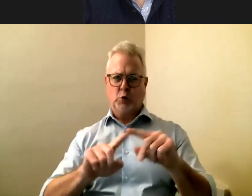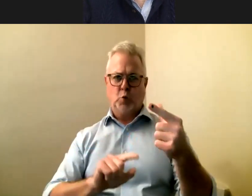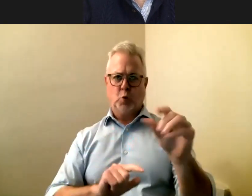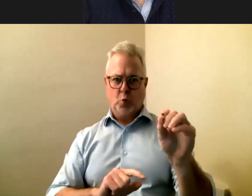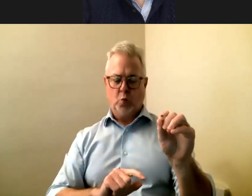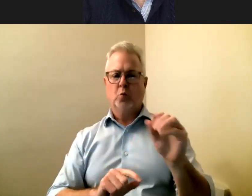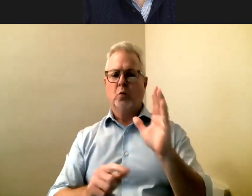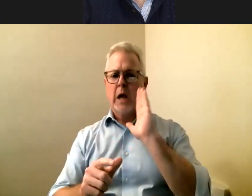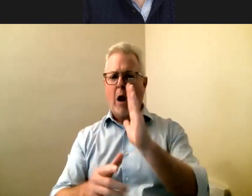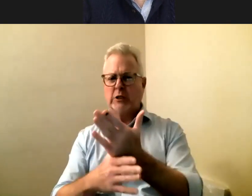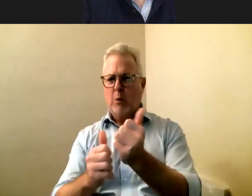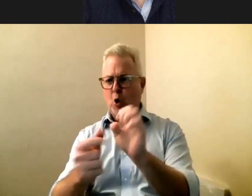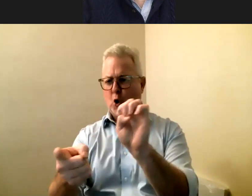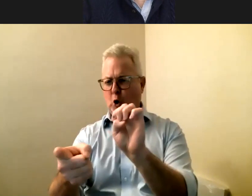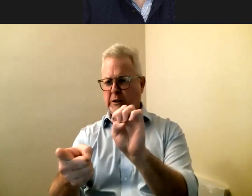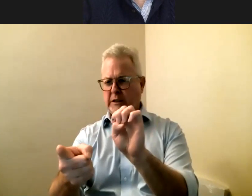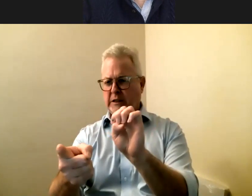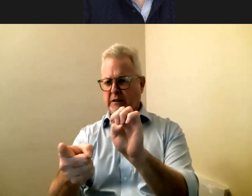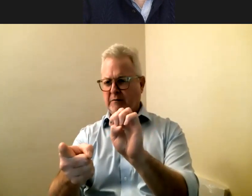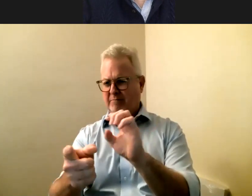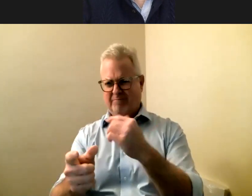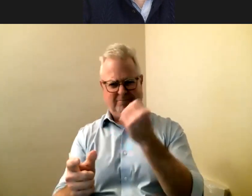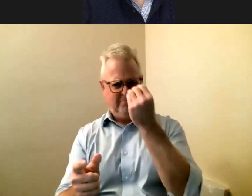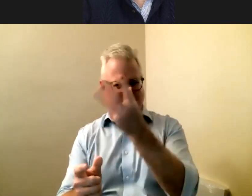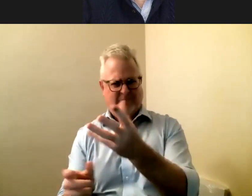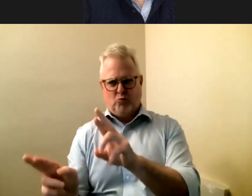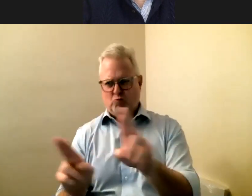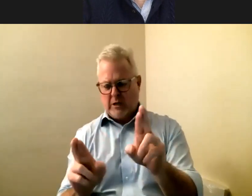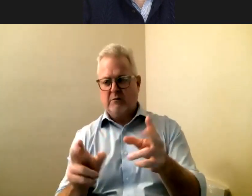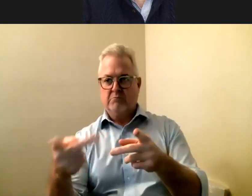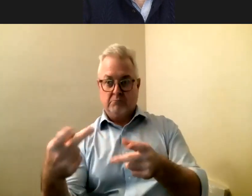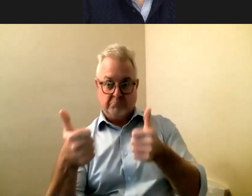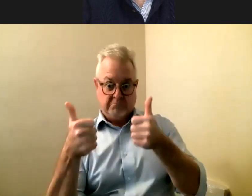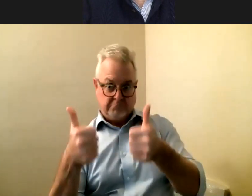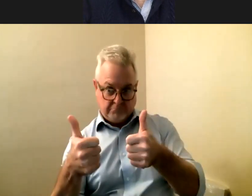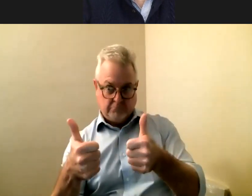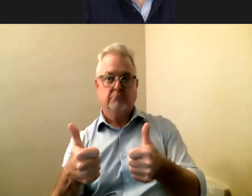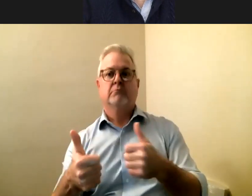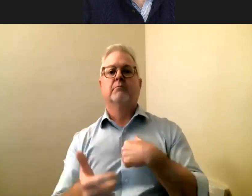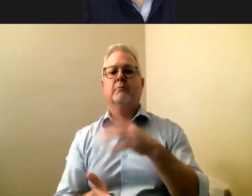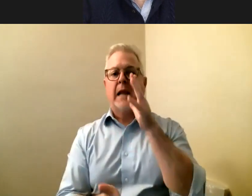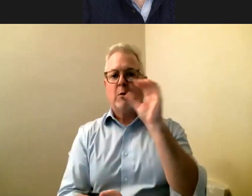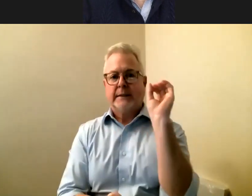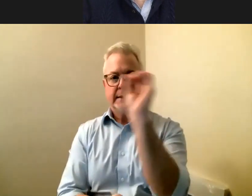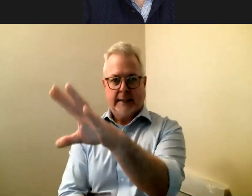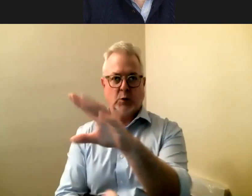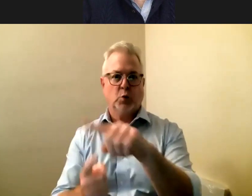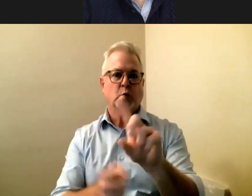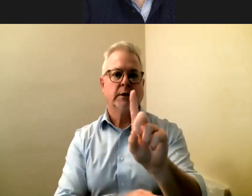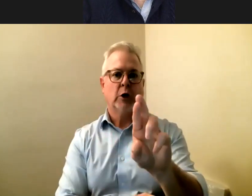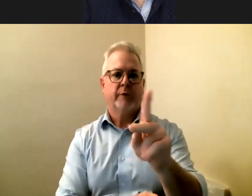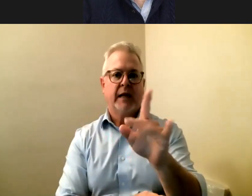I do have a letter ready to go, which I'll happily share with Ernest. And that's all